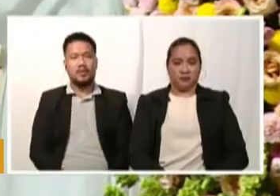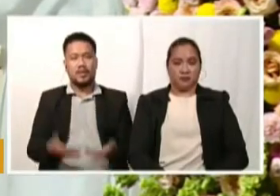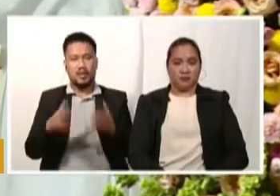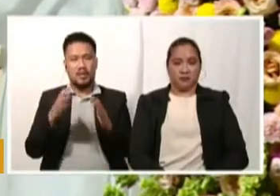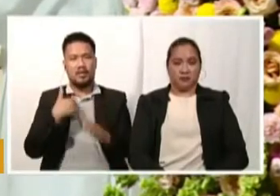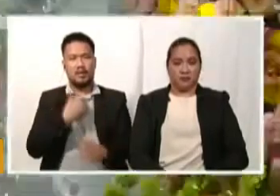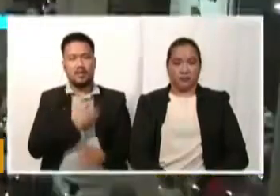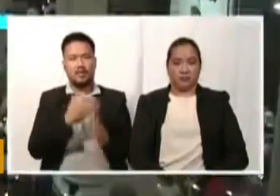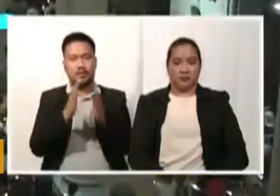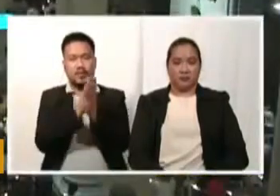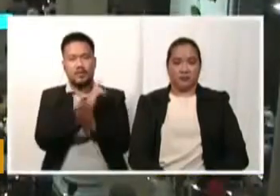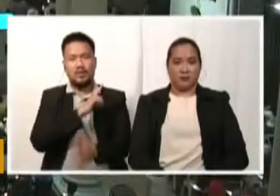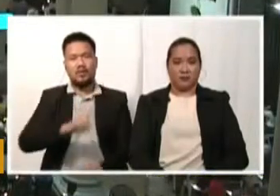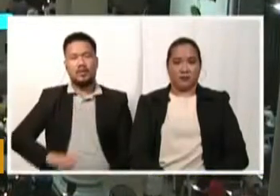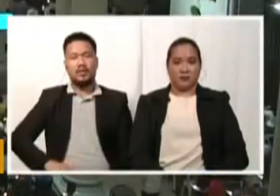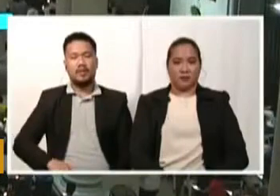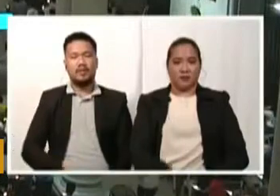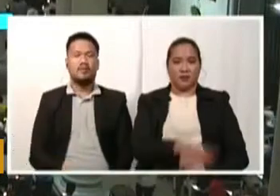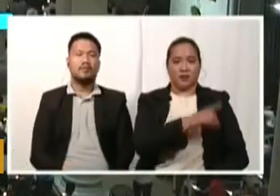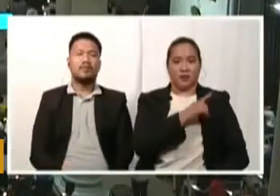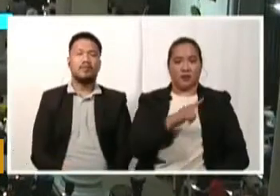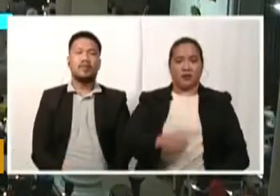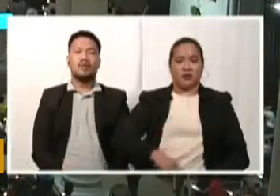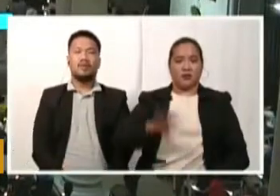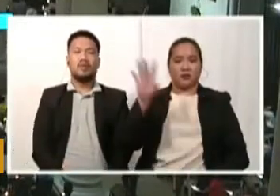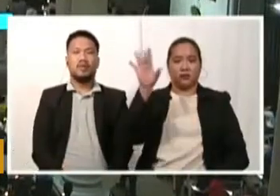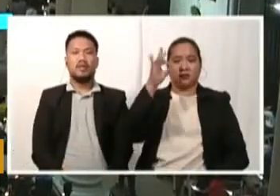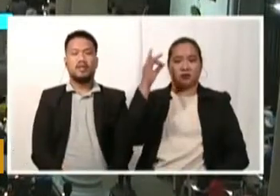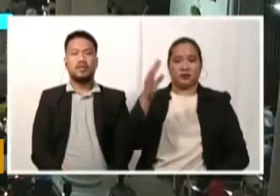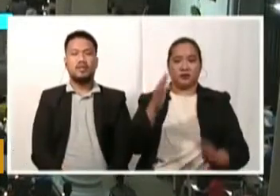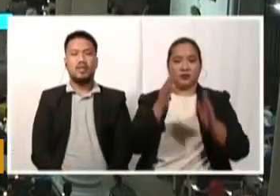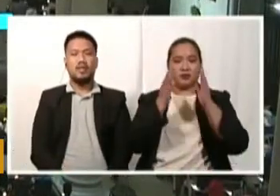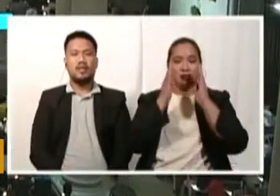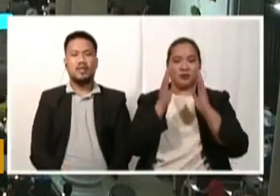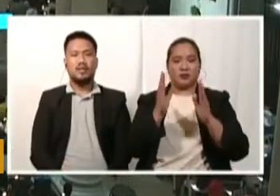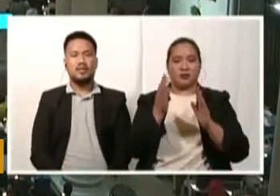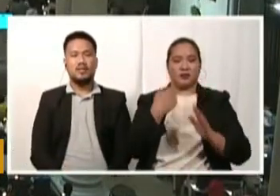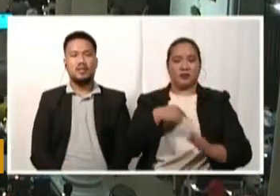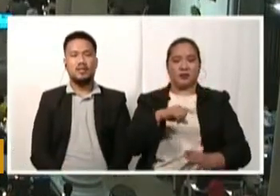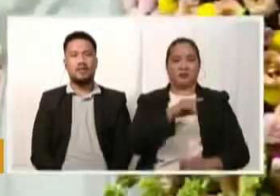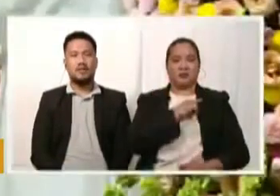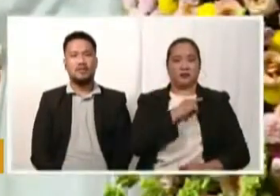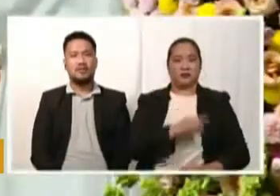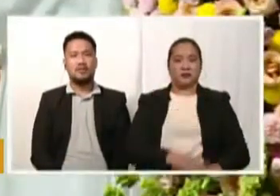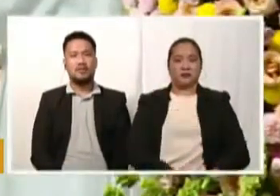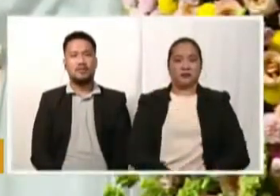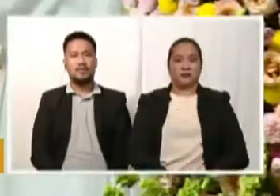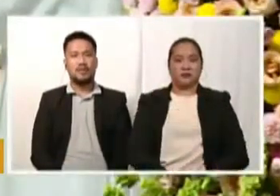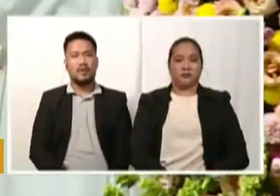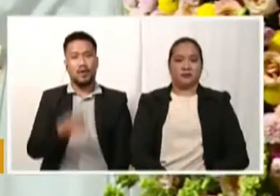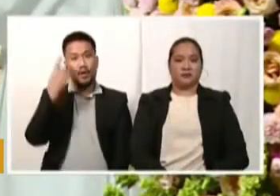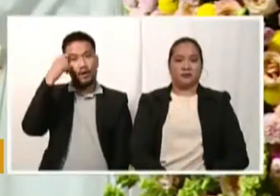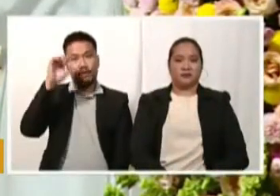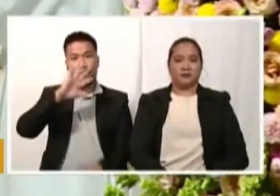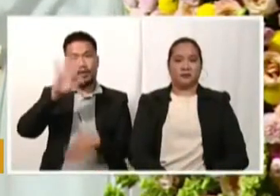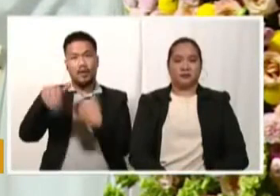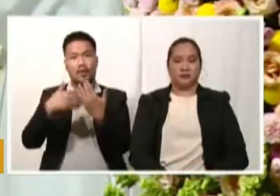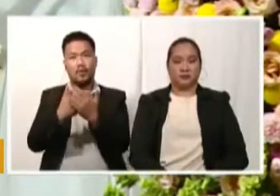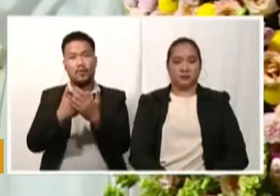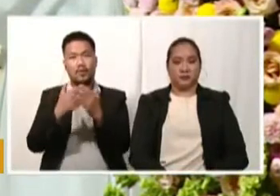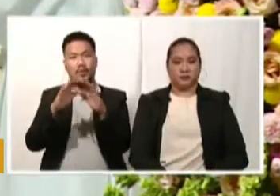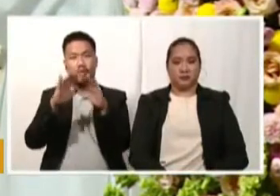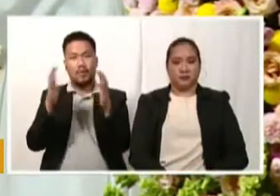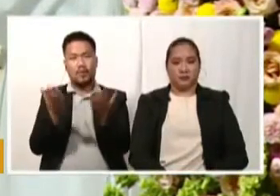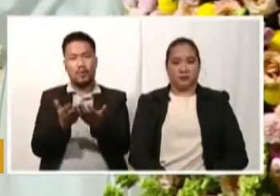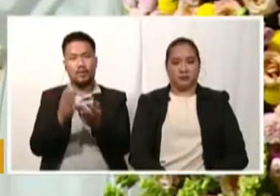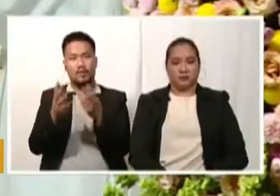Let us pray to the Lord. Lord, graciously hear us. For the whole world, that